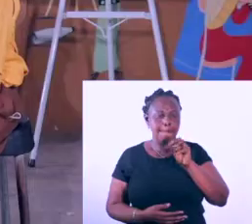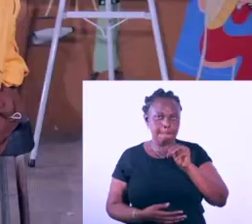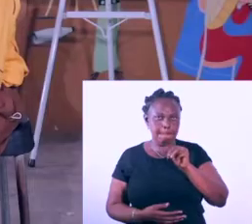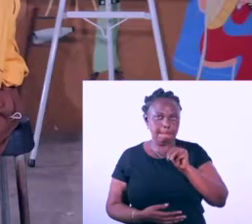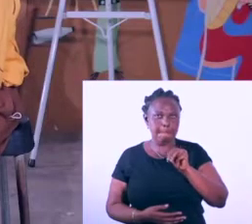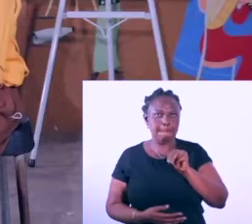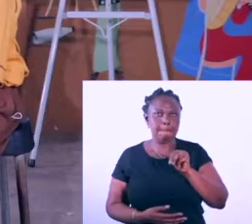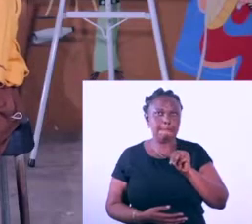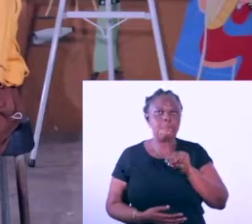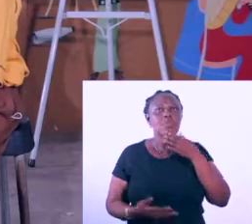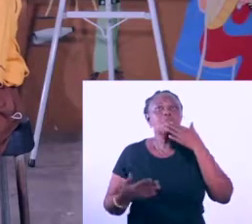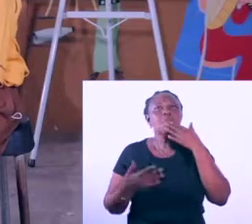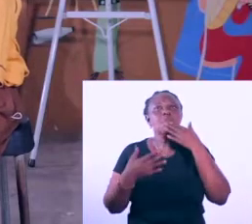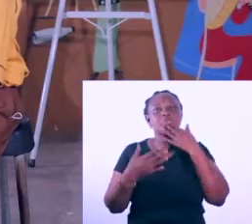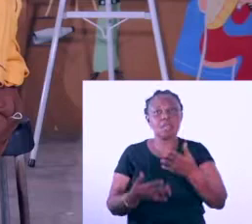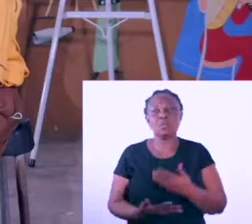Thank you.